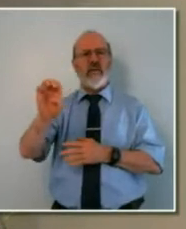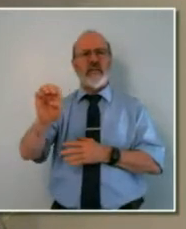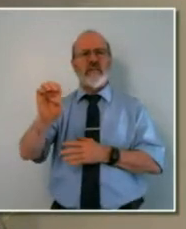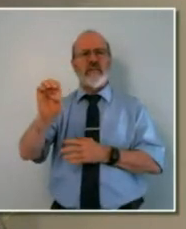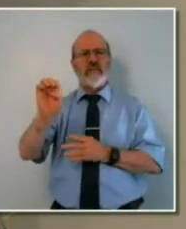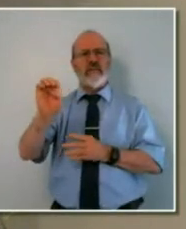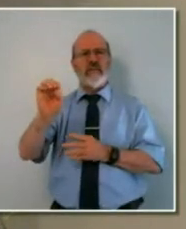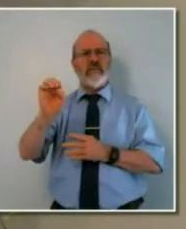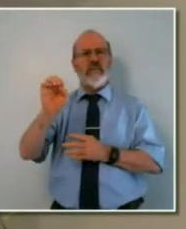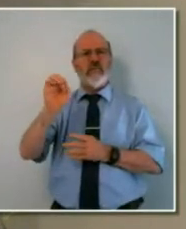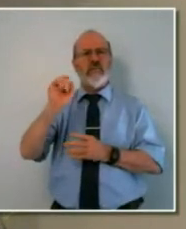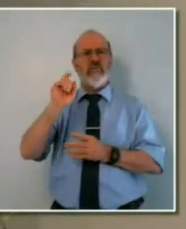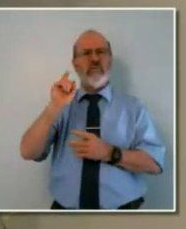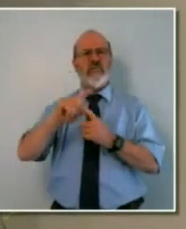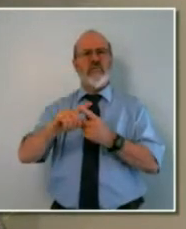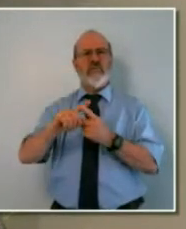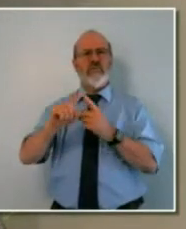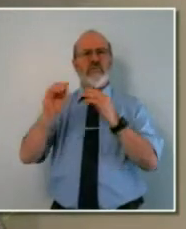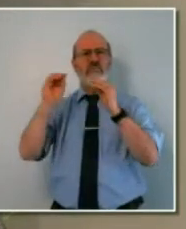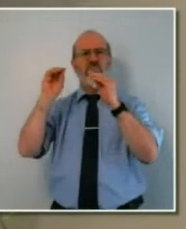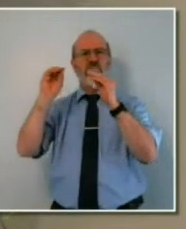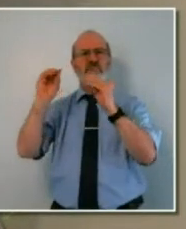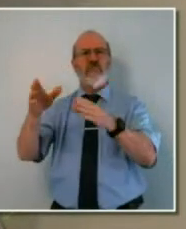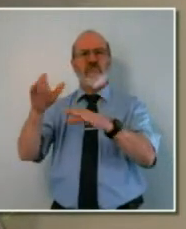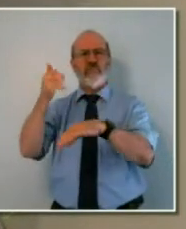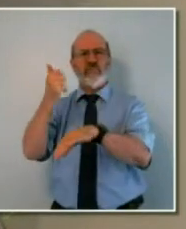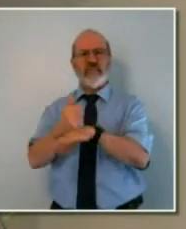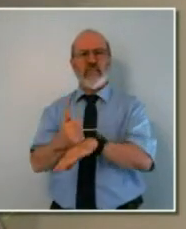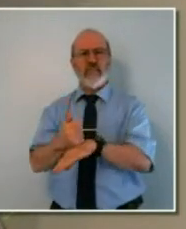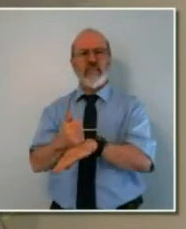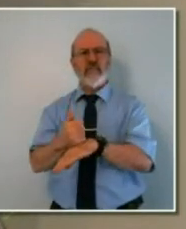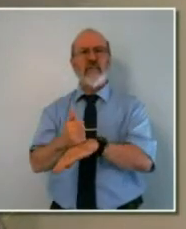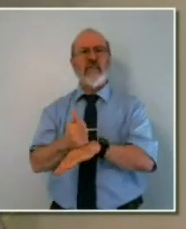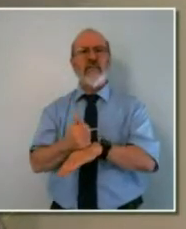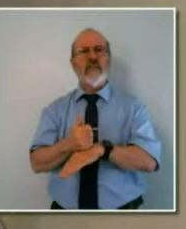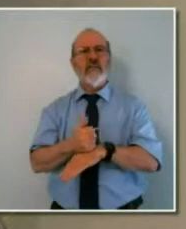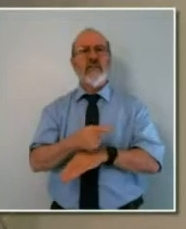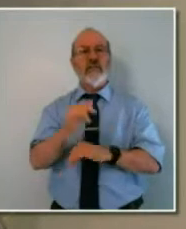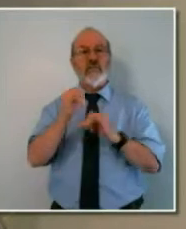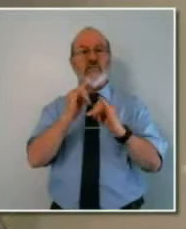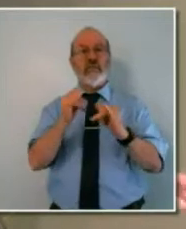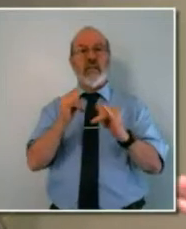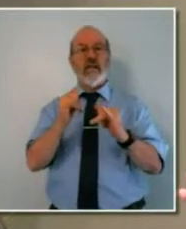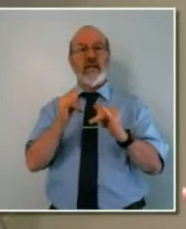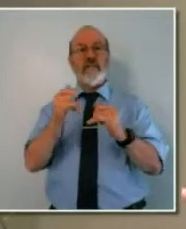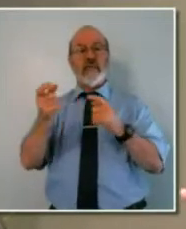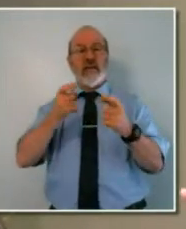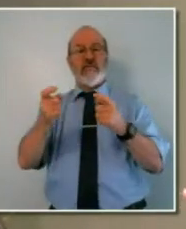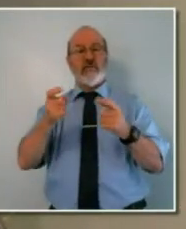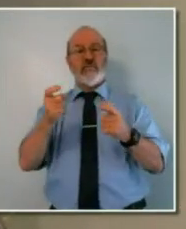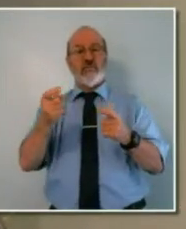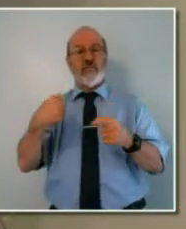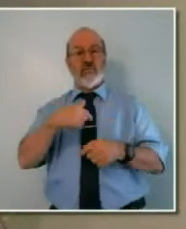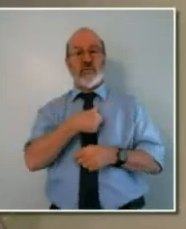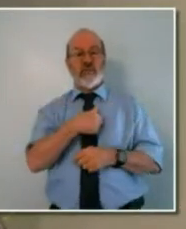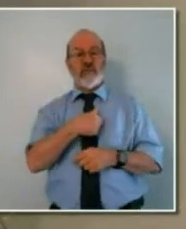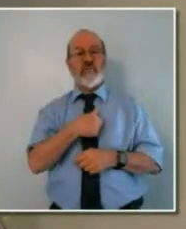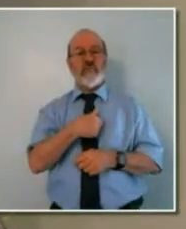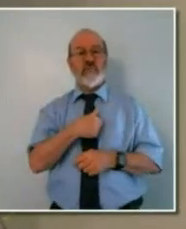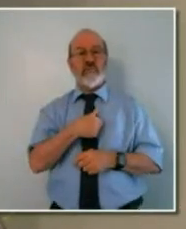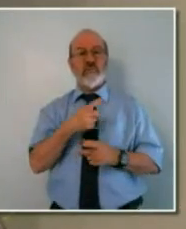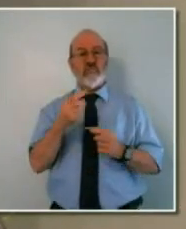or to put or to set. In other words, you and I have control over what we do. And we